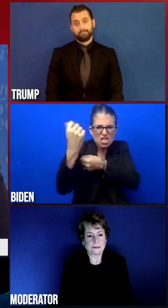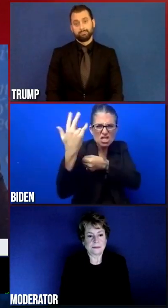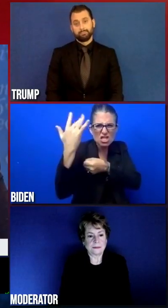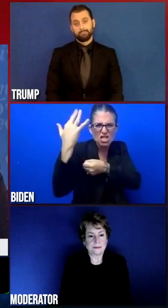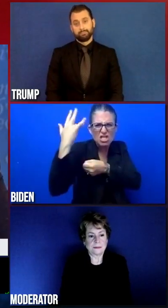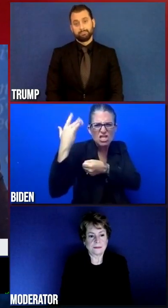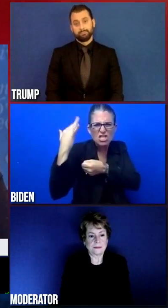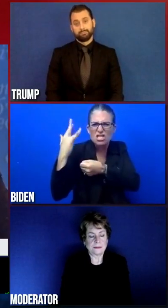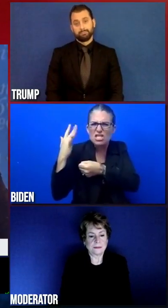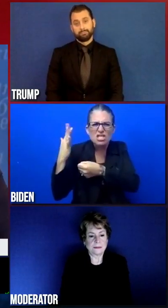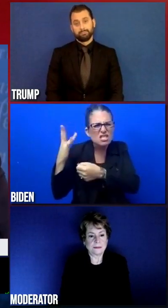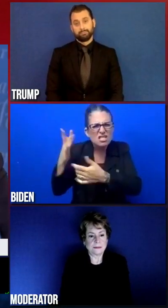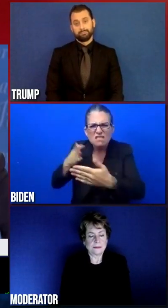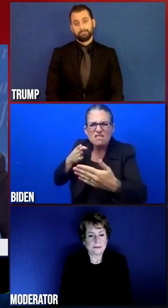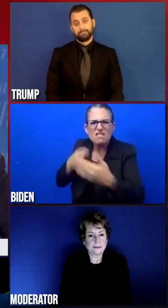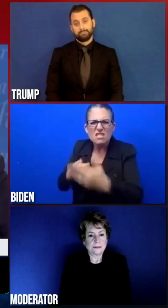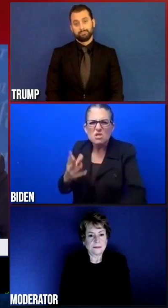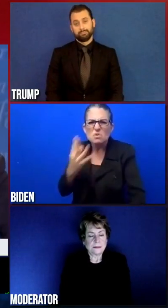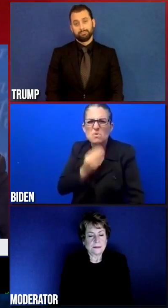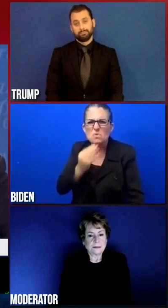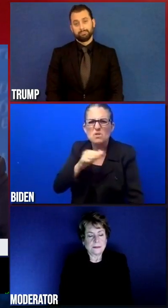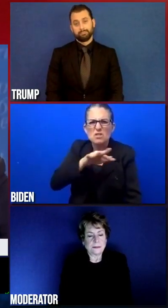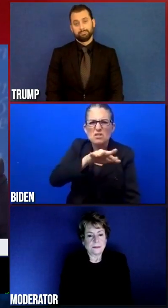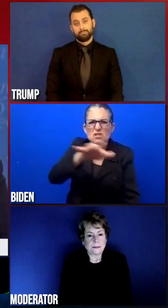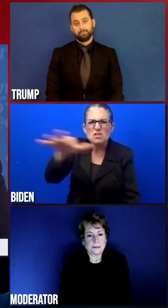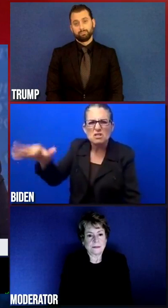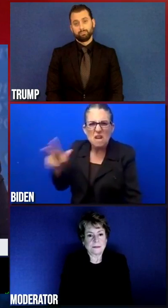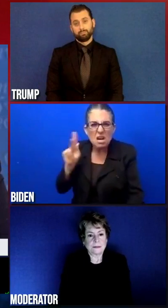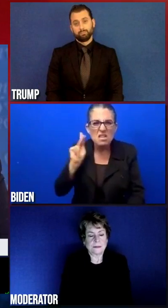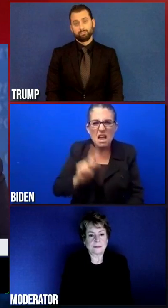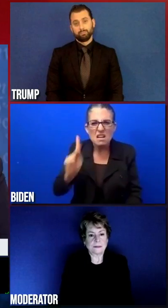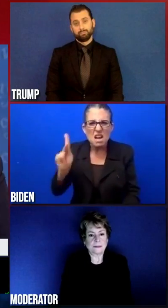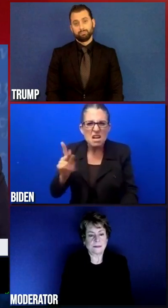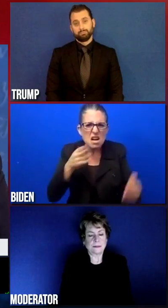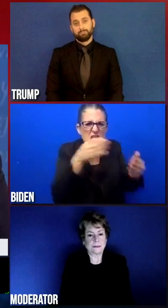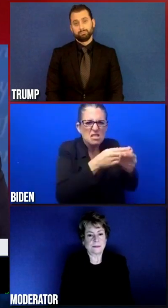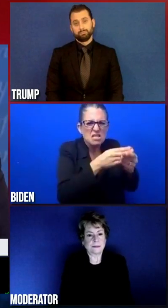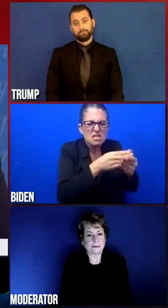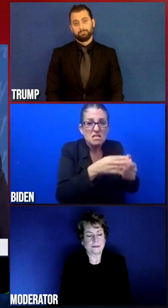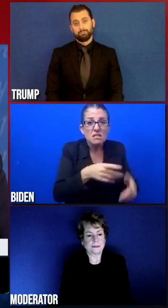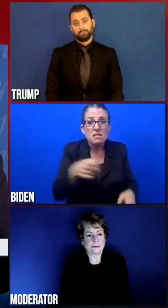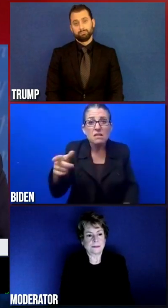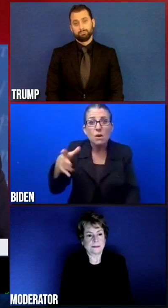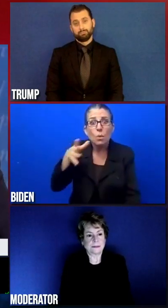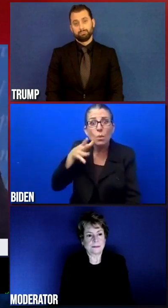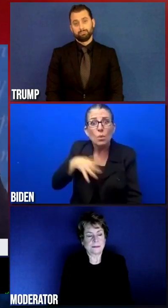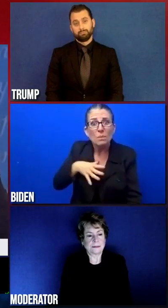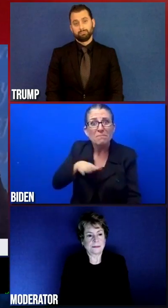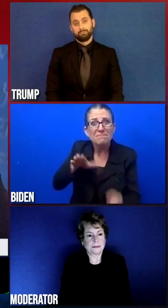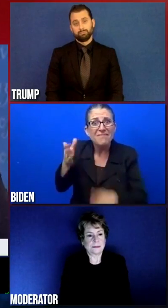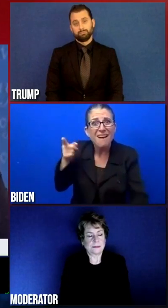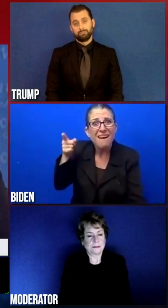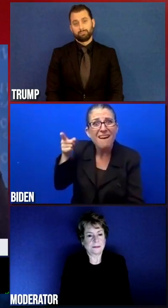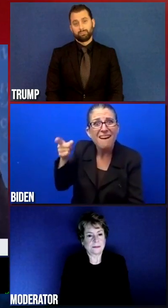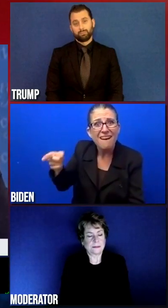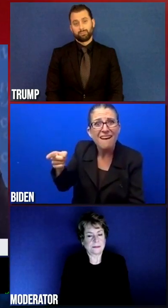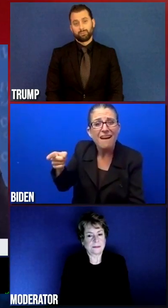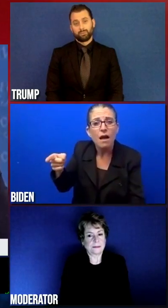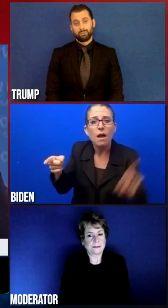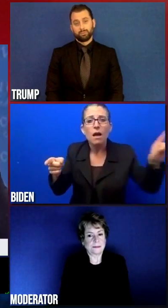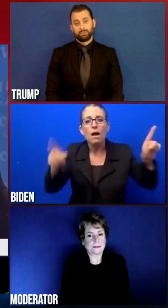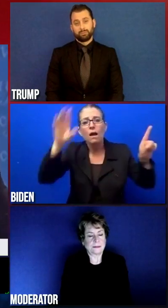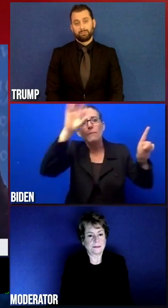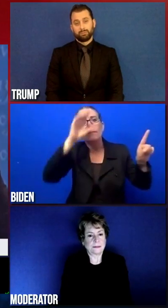accompanied by the Ku Klux Klan. A young woman got killed. And they asked the president what he thought. He said there were very fine people on both sides.